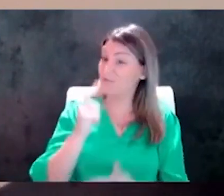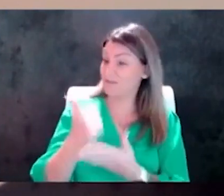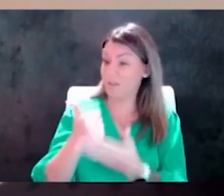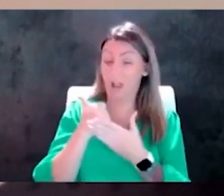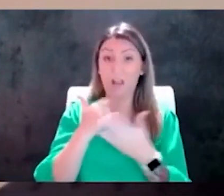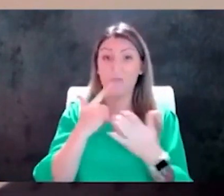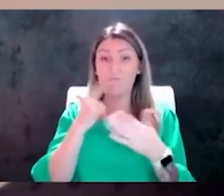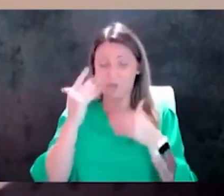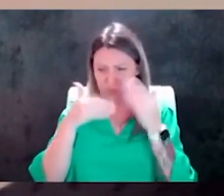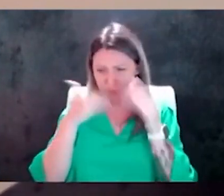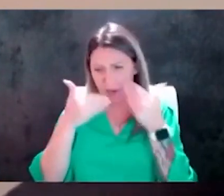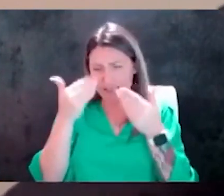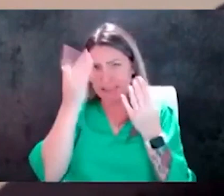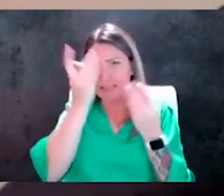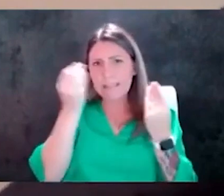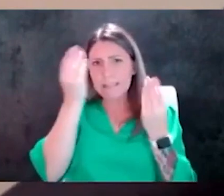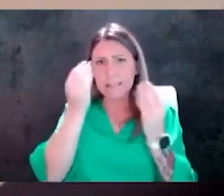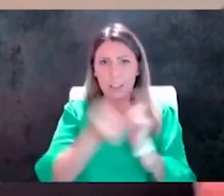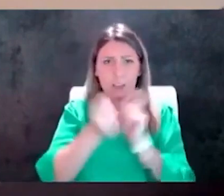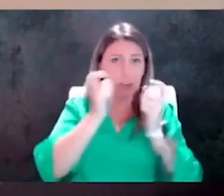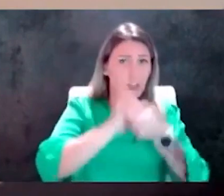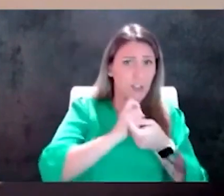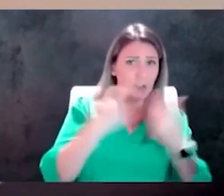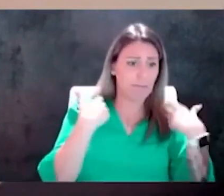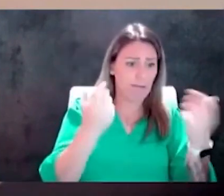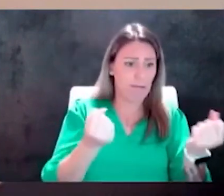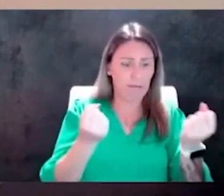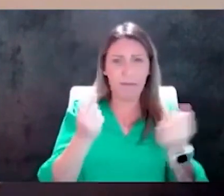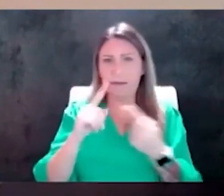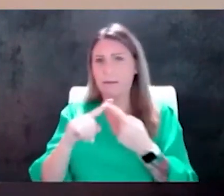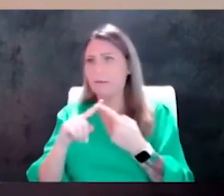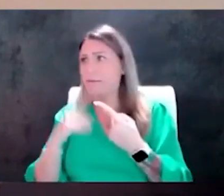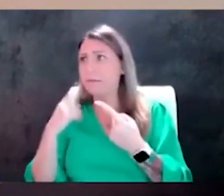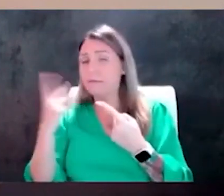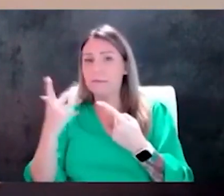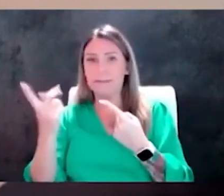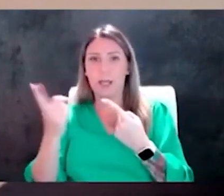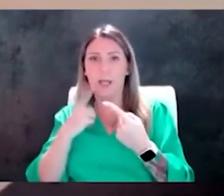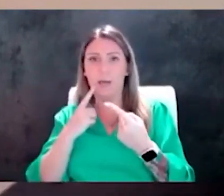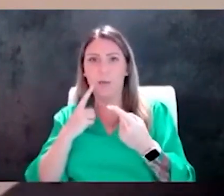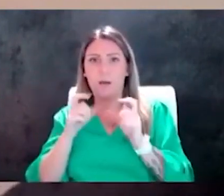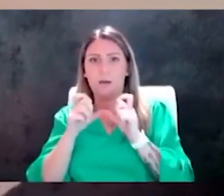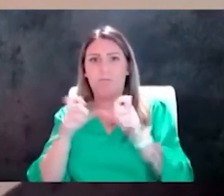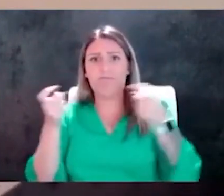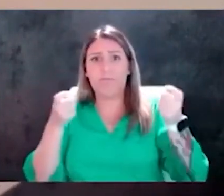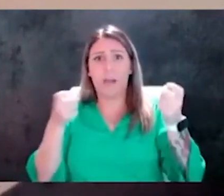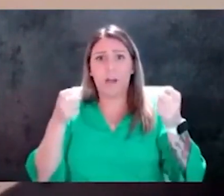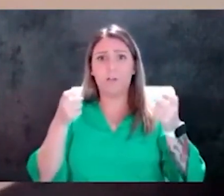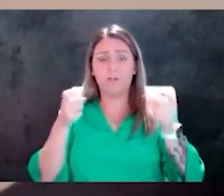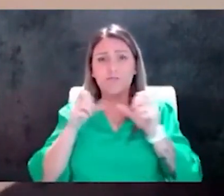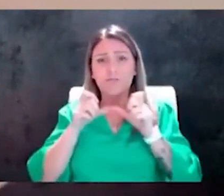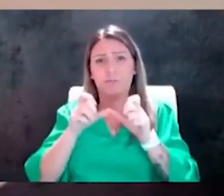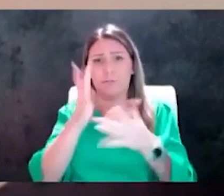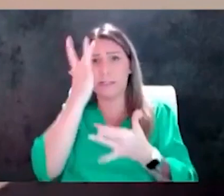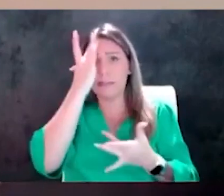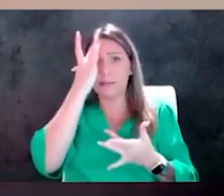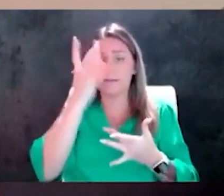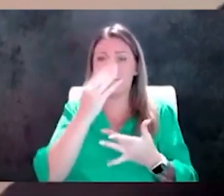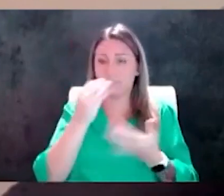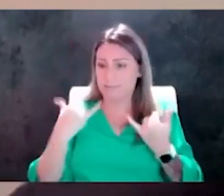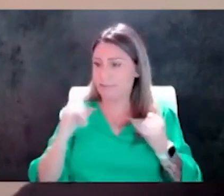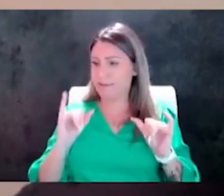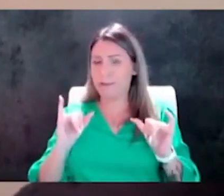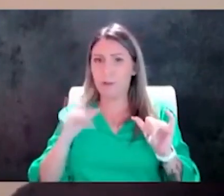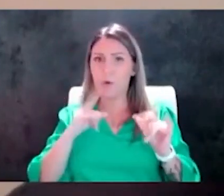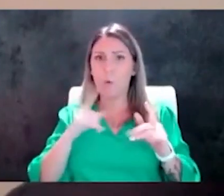the changes from going to healthy to being someone who manages a chronic illness and still tries to get back